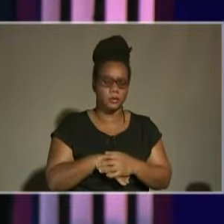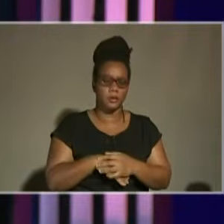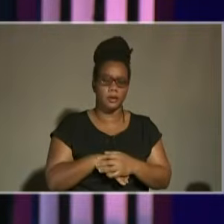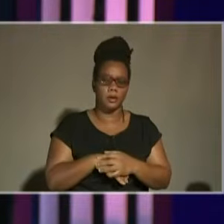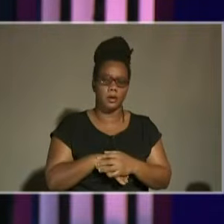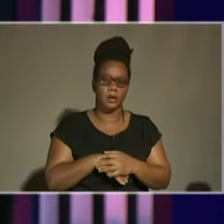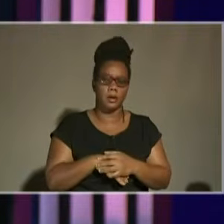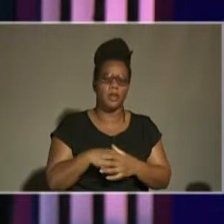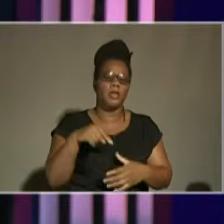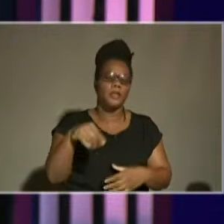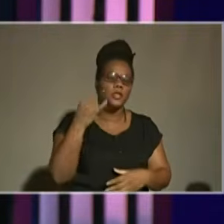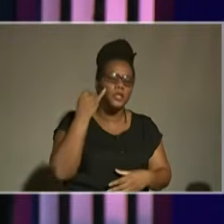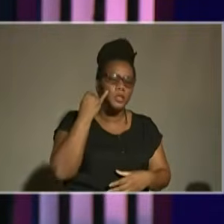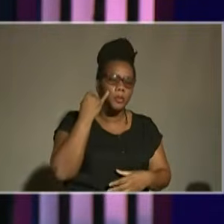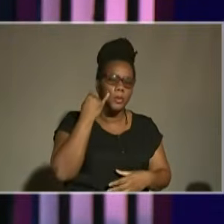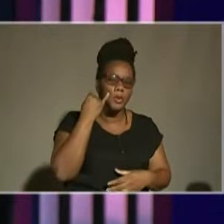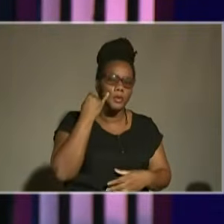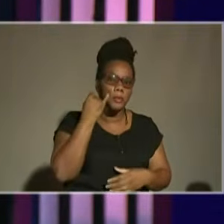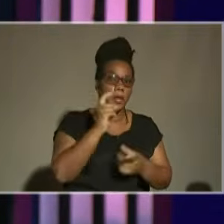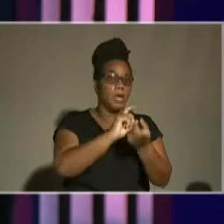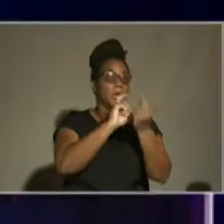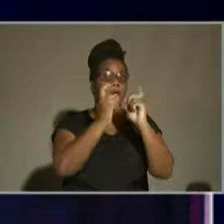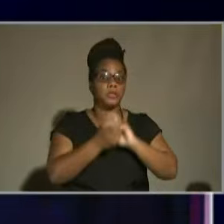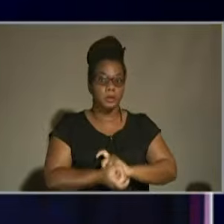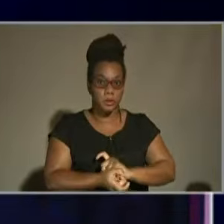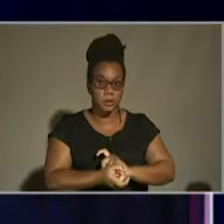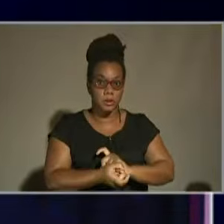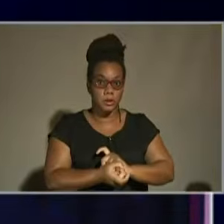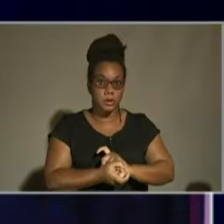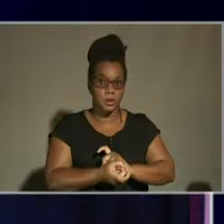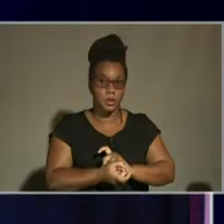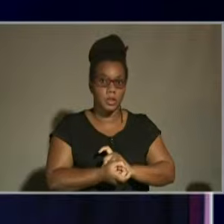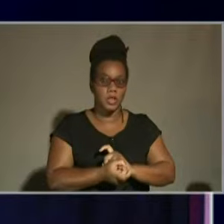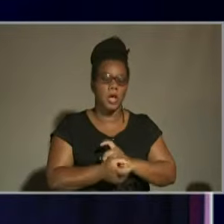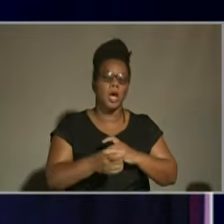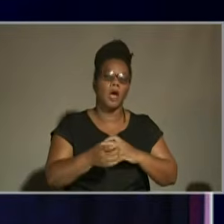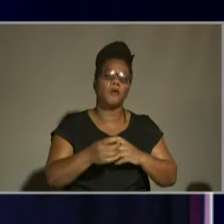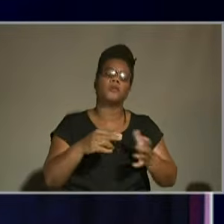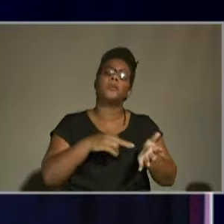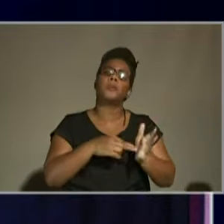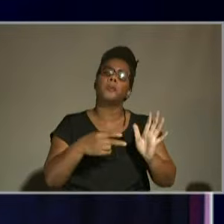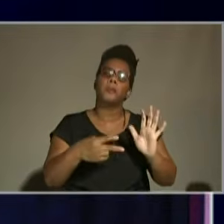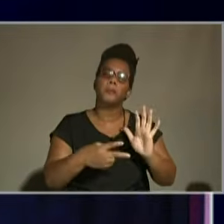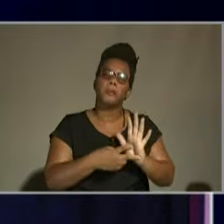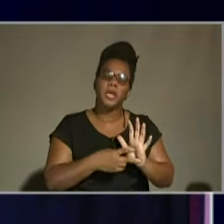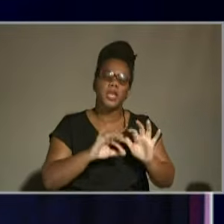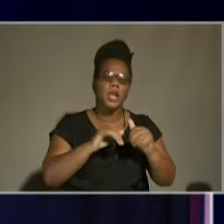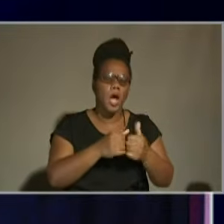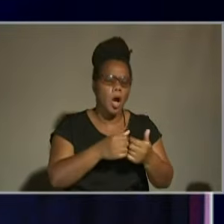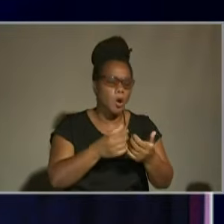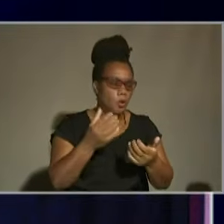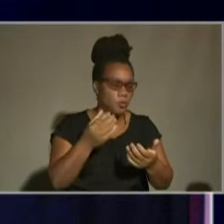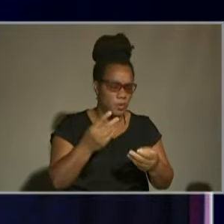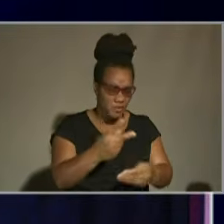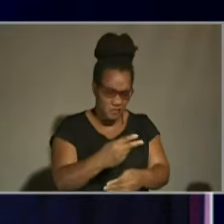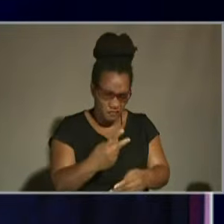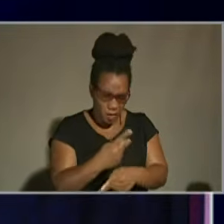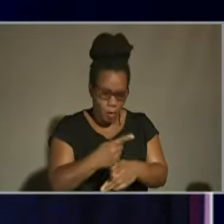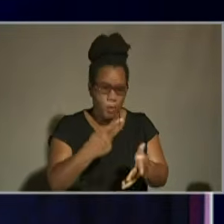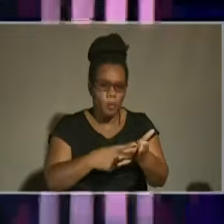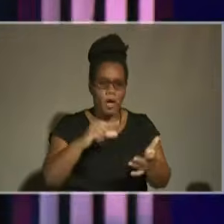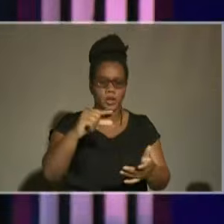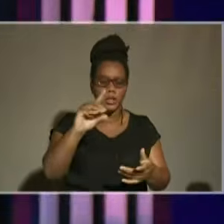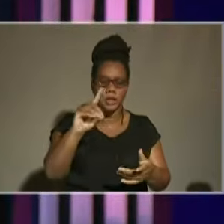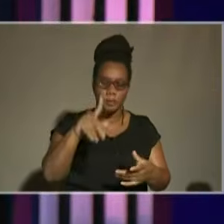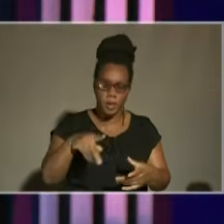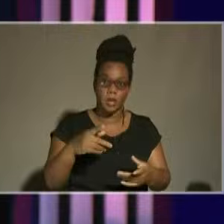expected actually, with the readjustment of the definition and calculation of GDP, this is the year that we expect to